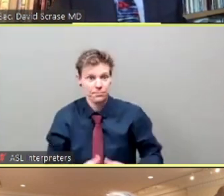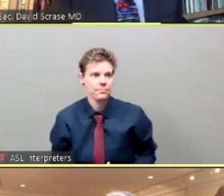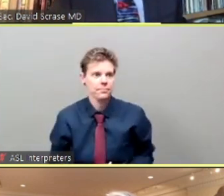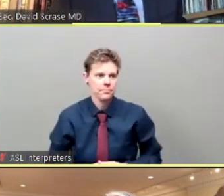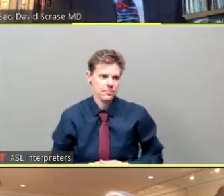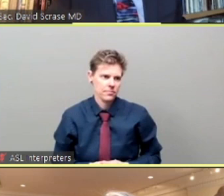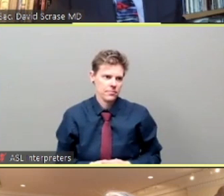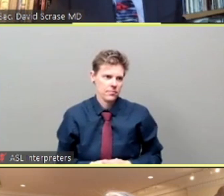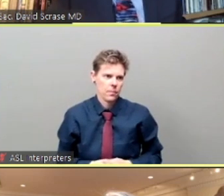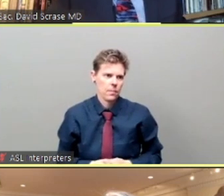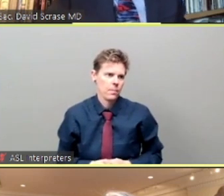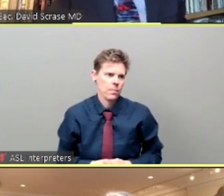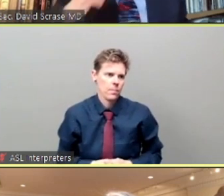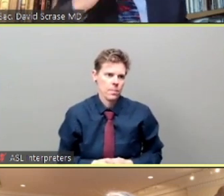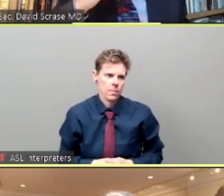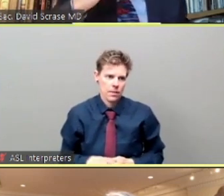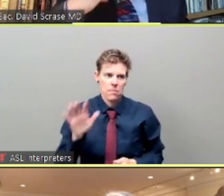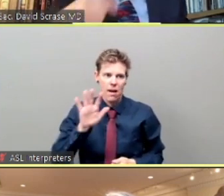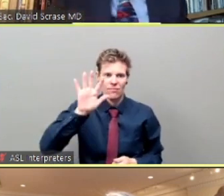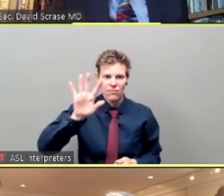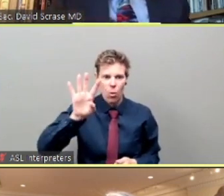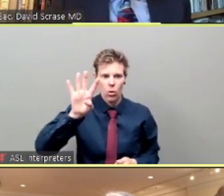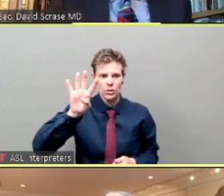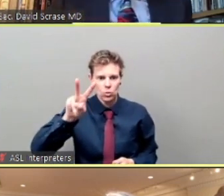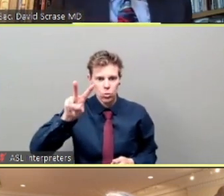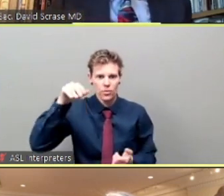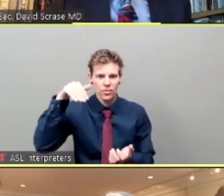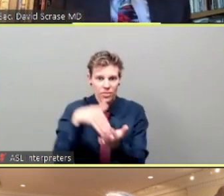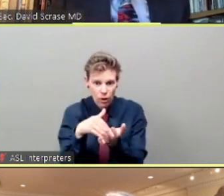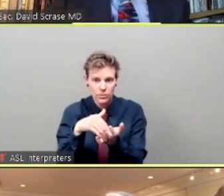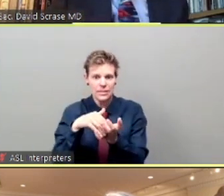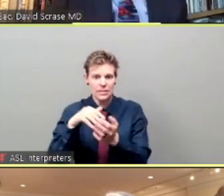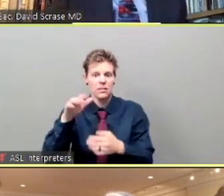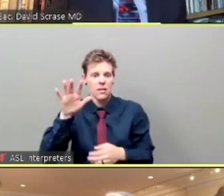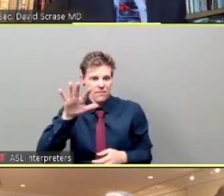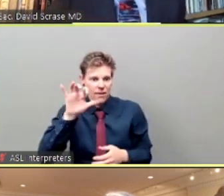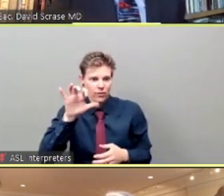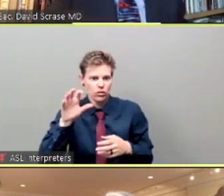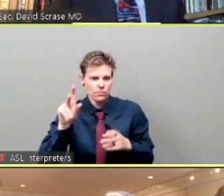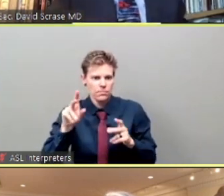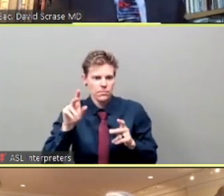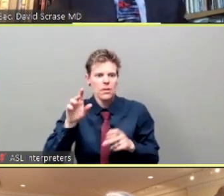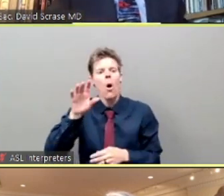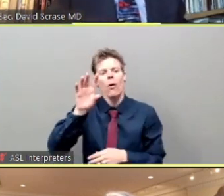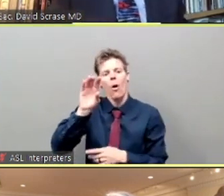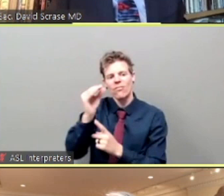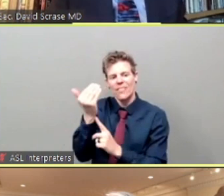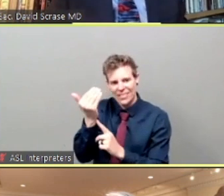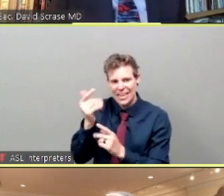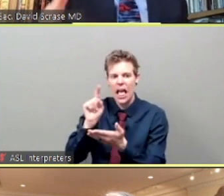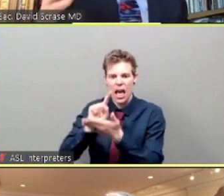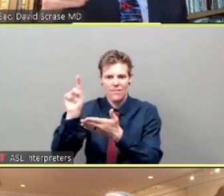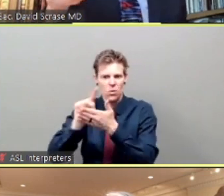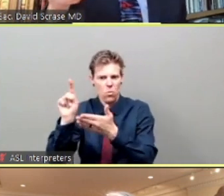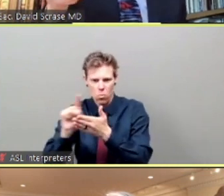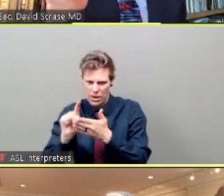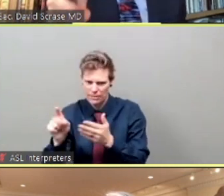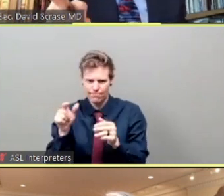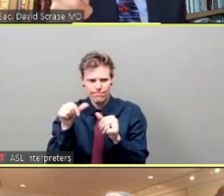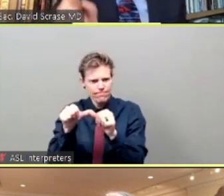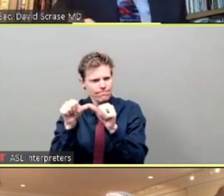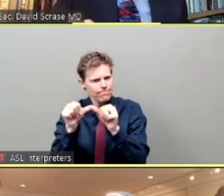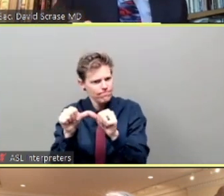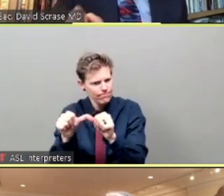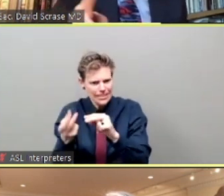42,015 New Mexicans fully vaccinated. The graph on the right, the red solid line, shows how many people we've